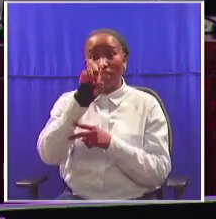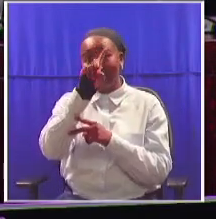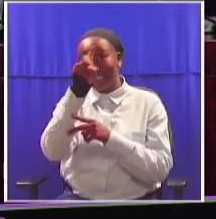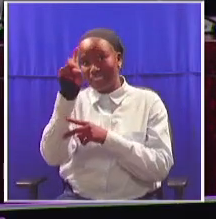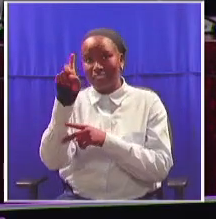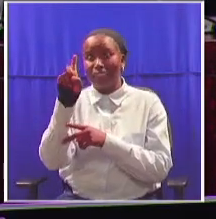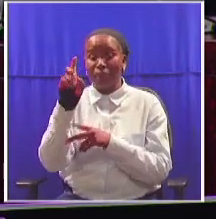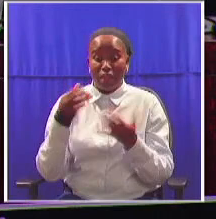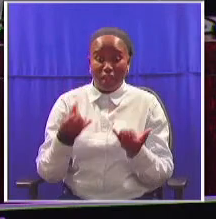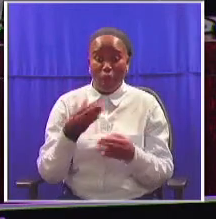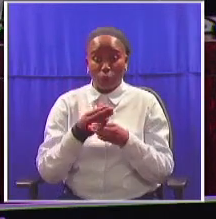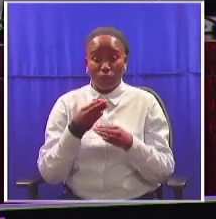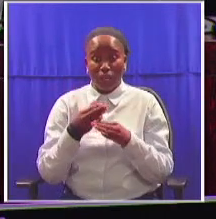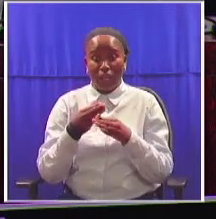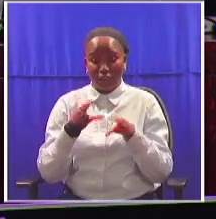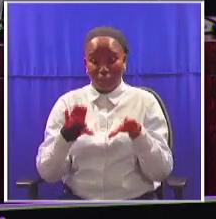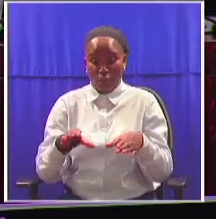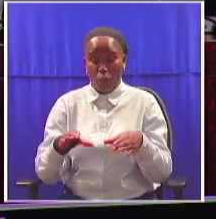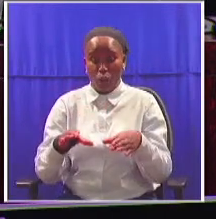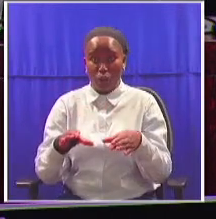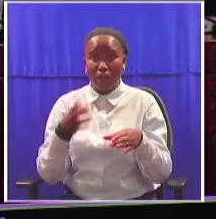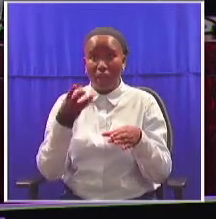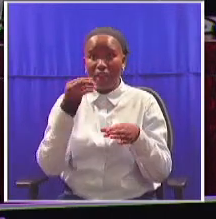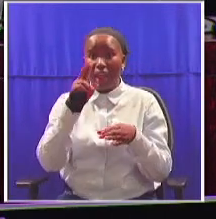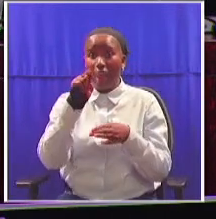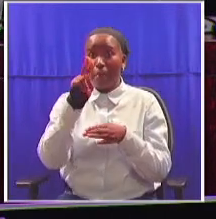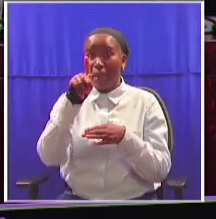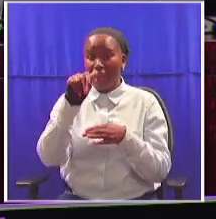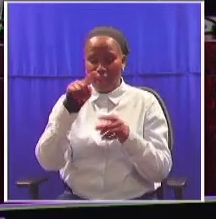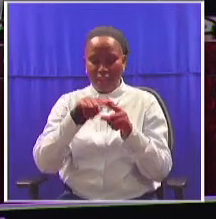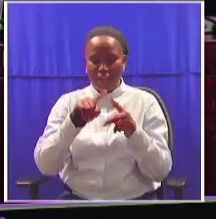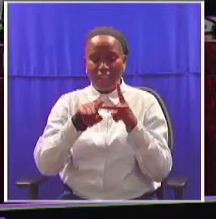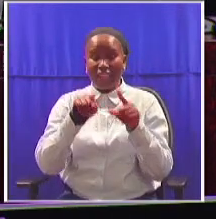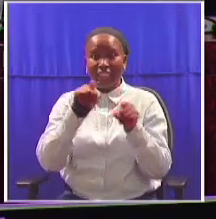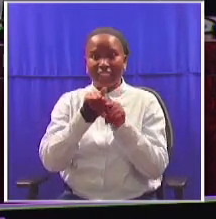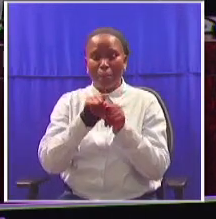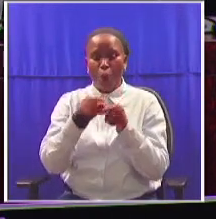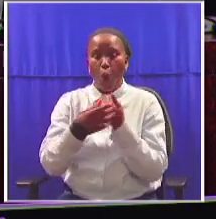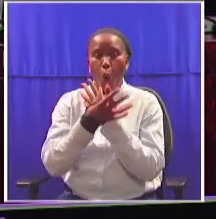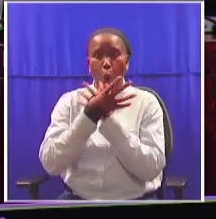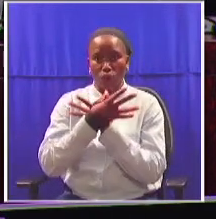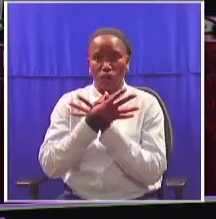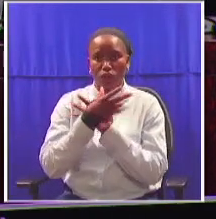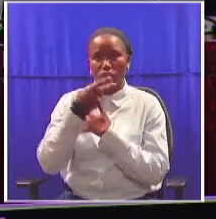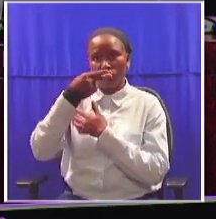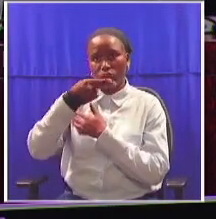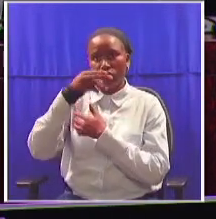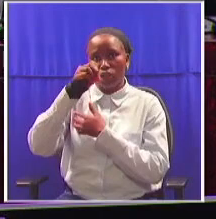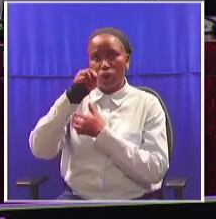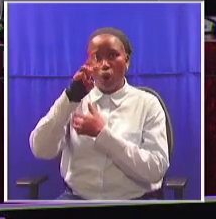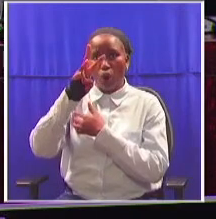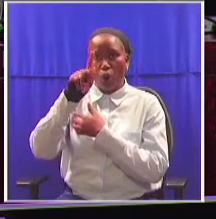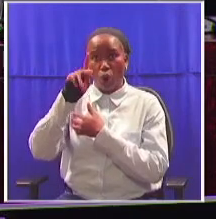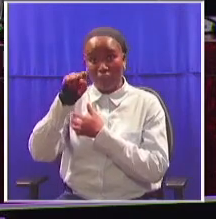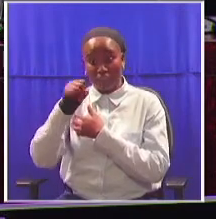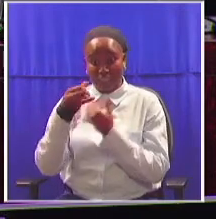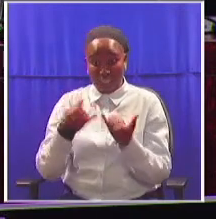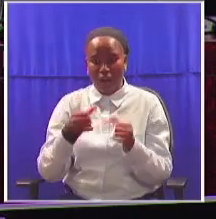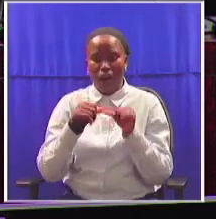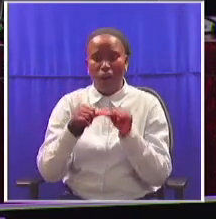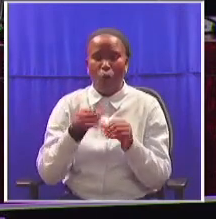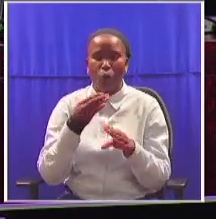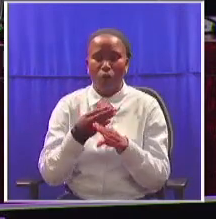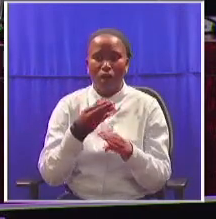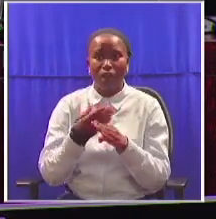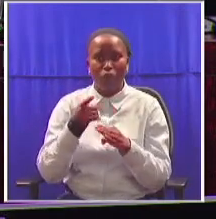force comprising the NPA and Hawks is prioritizing state capture cases and will continue to